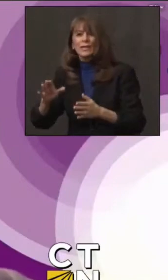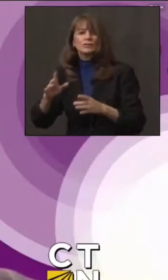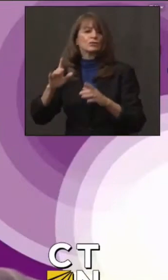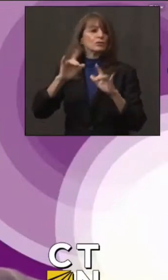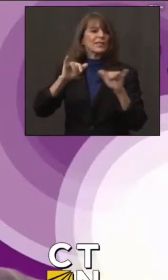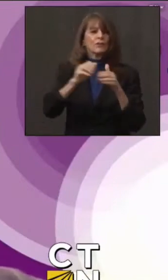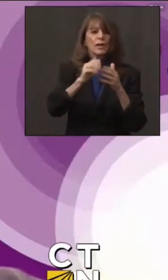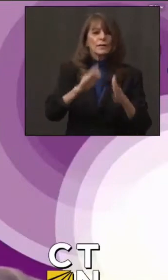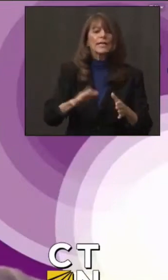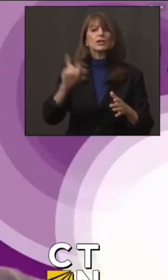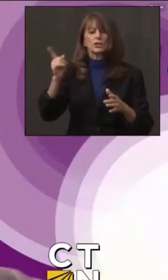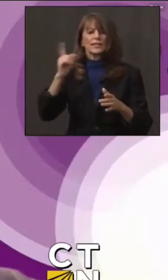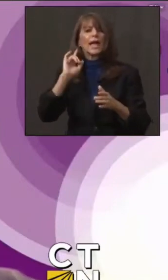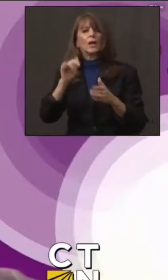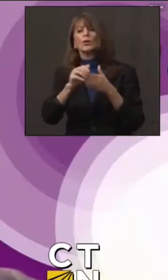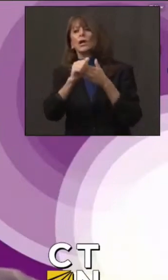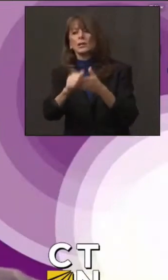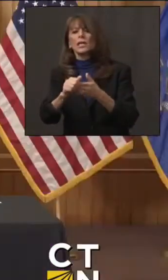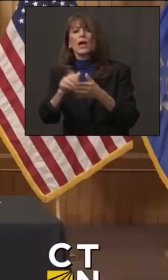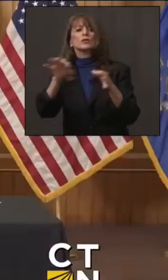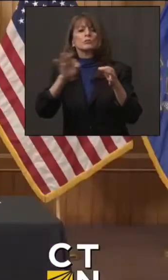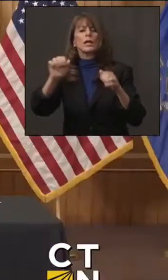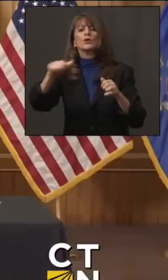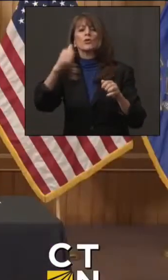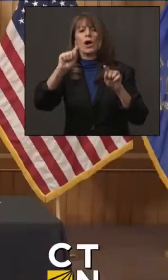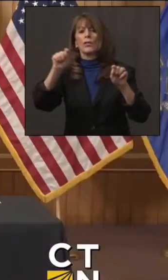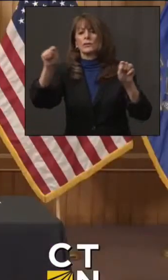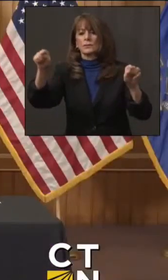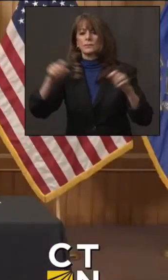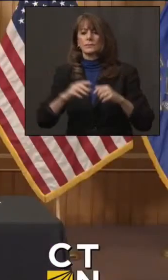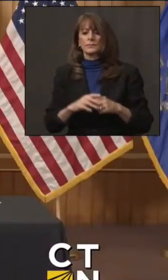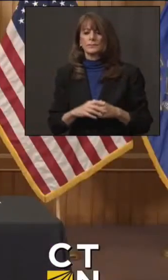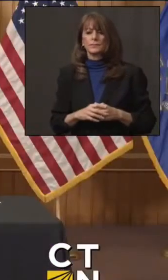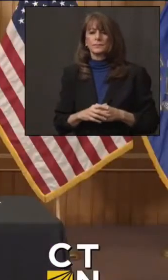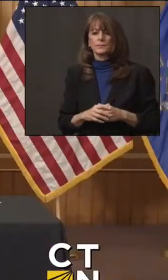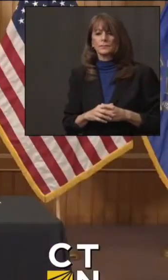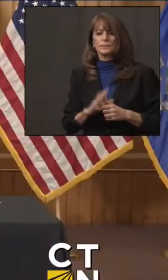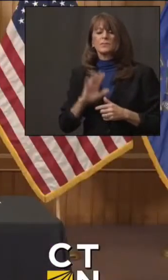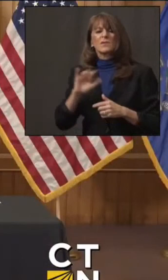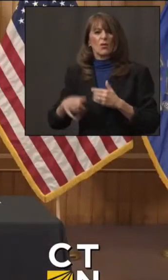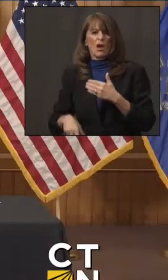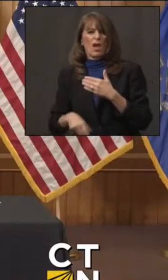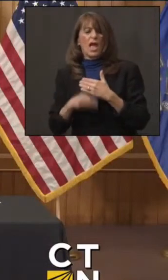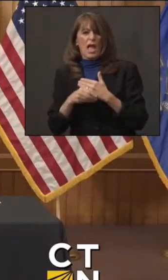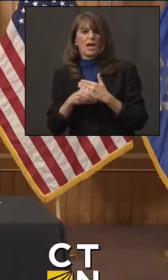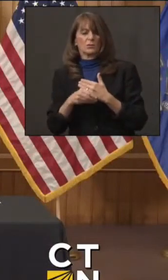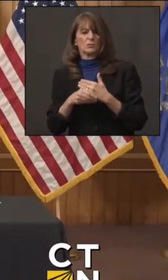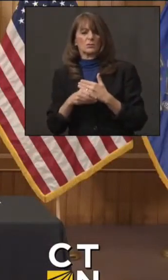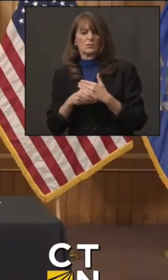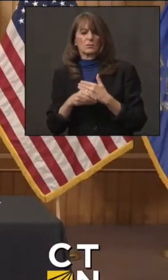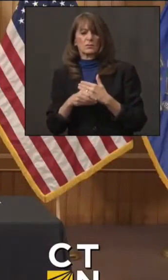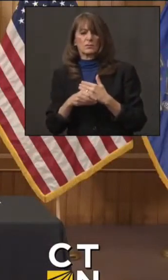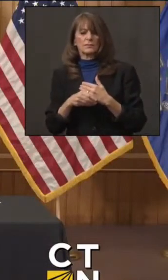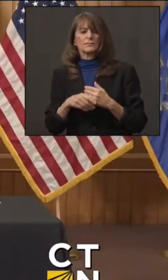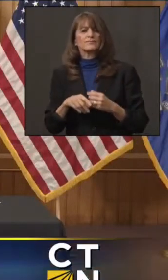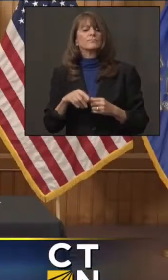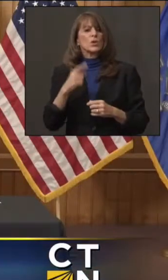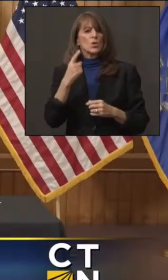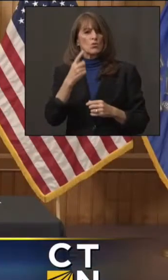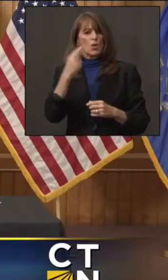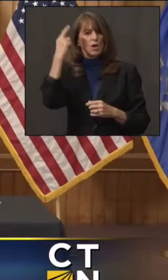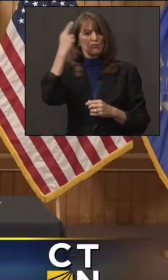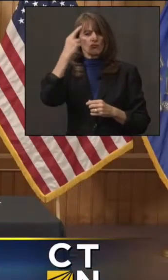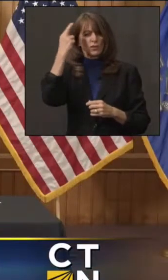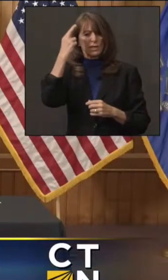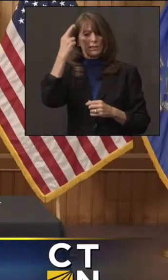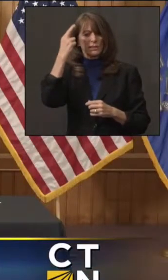all consider the vaccine. And I'll just add to what Dr. Edie has stated as well. I think that was one of the main reasons of the